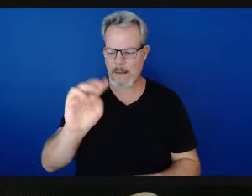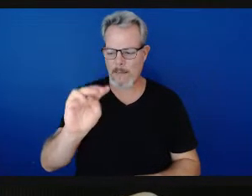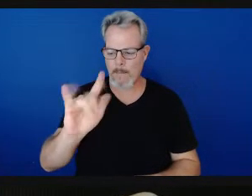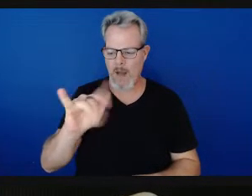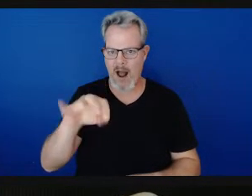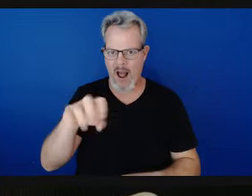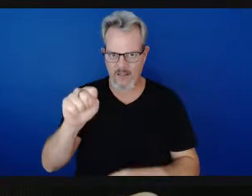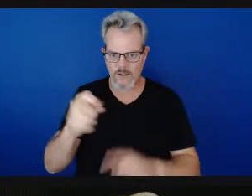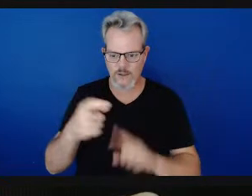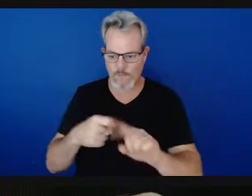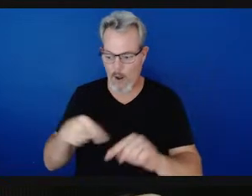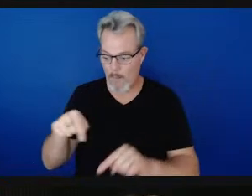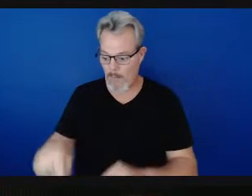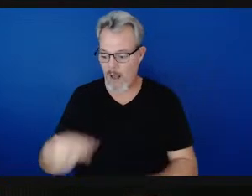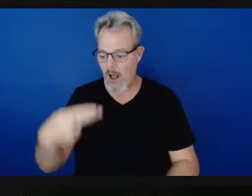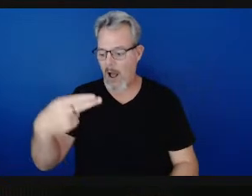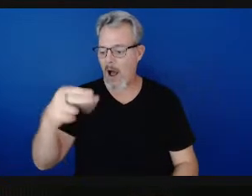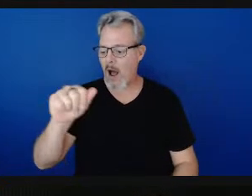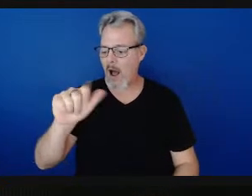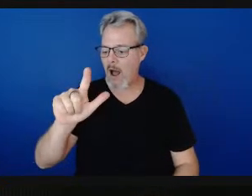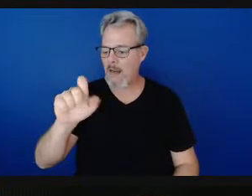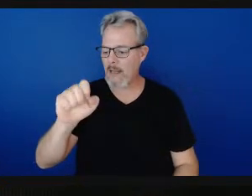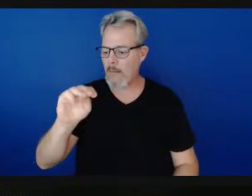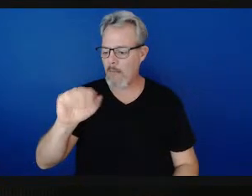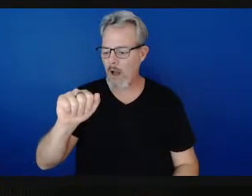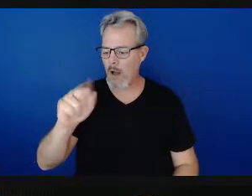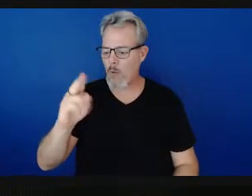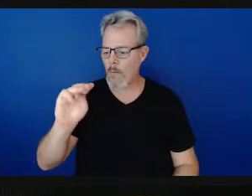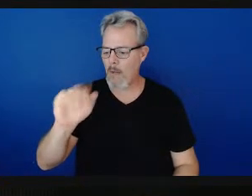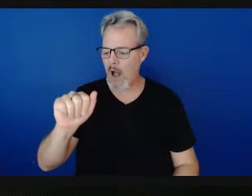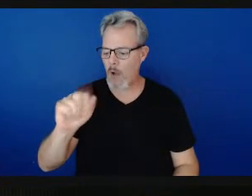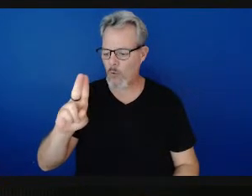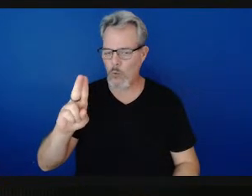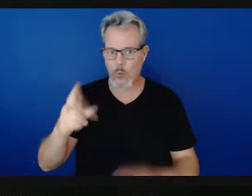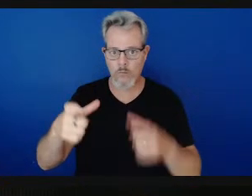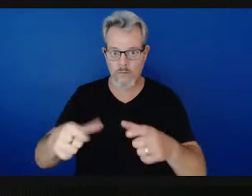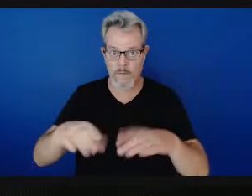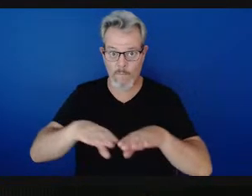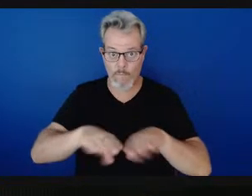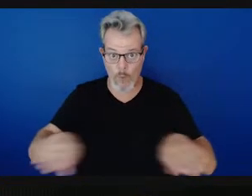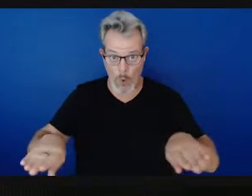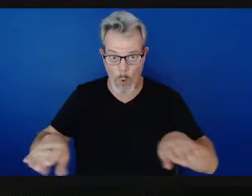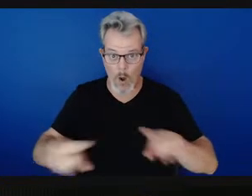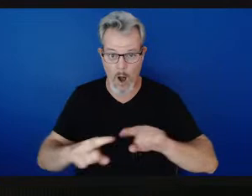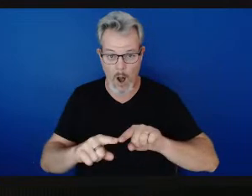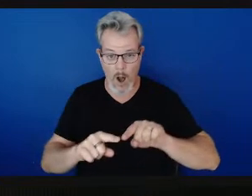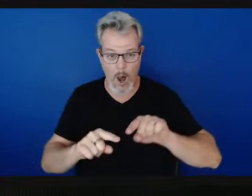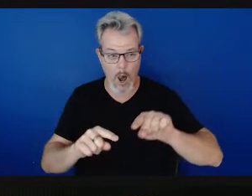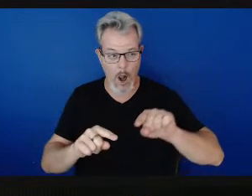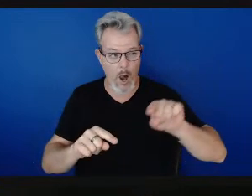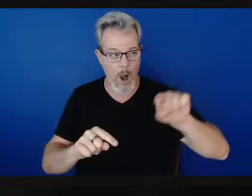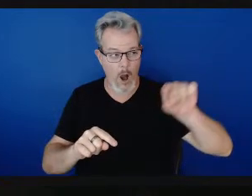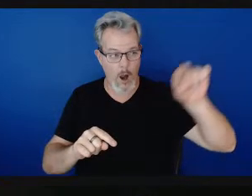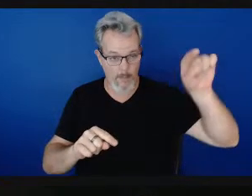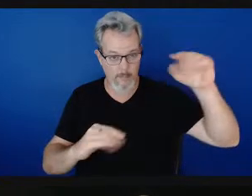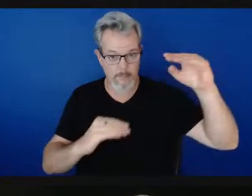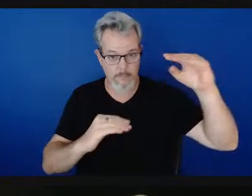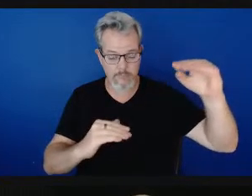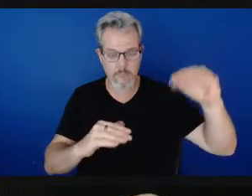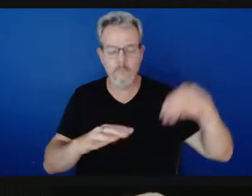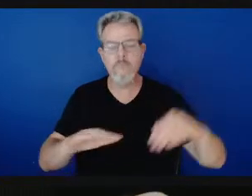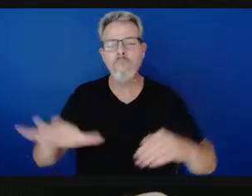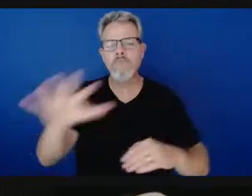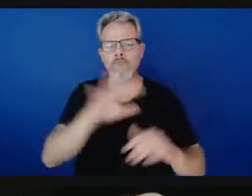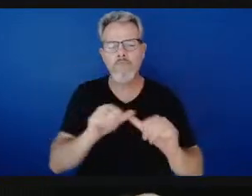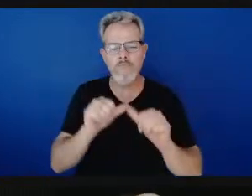crater floor, extending into the east wall of the downdrop block. Lava fountains have decreased since eruption onset, but remain up to about